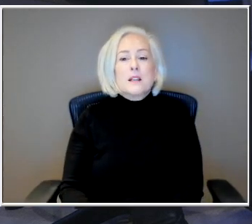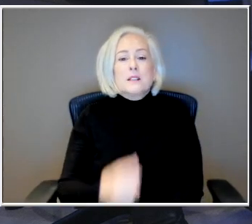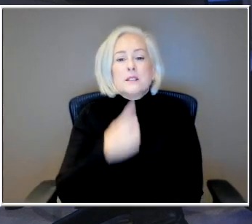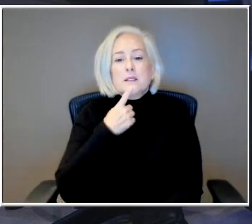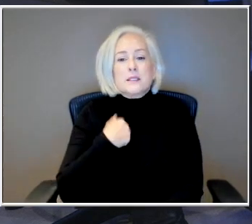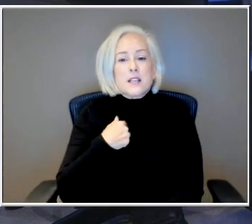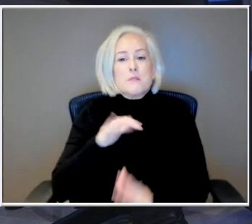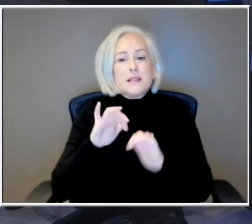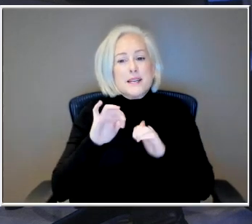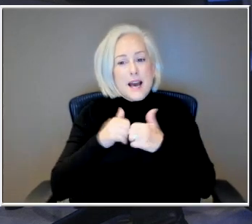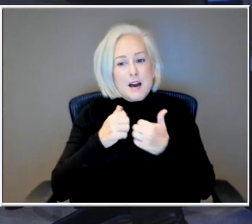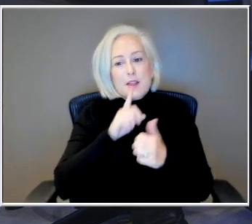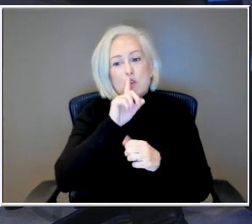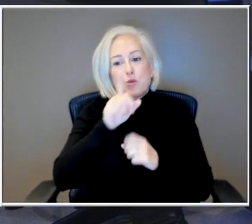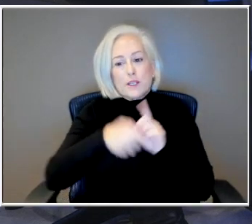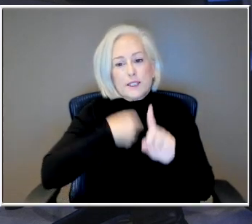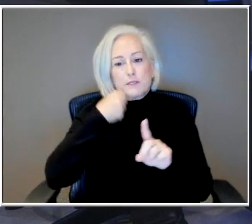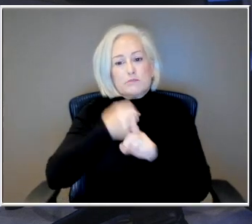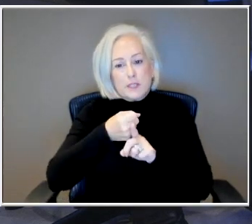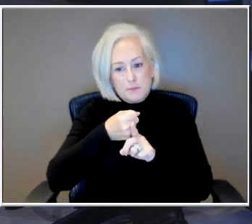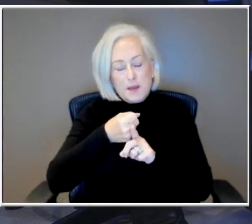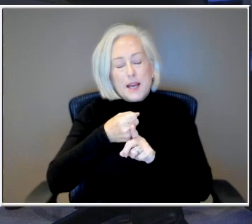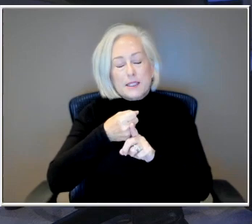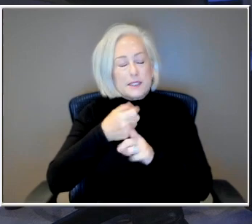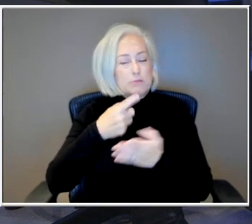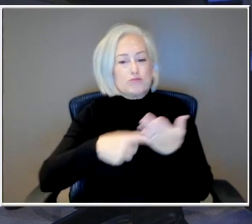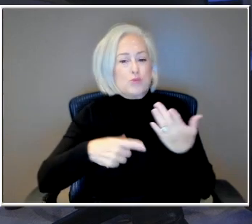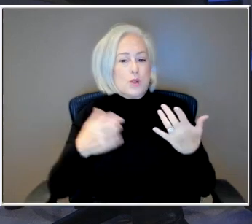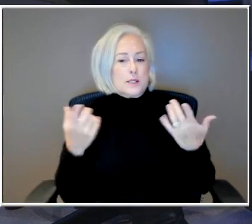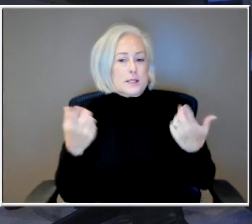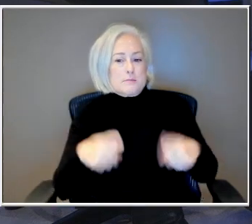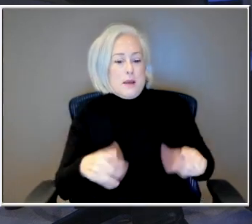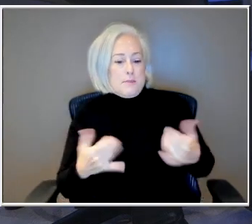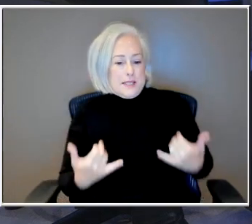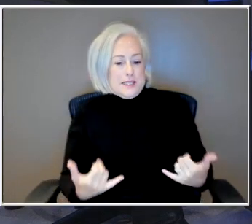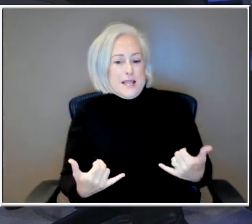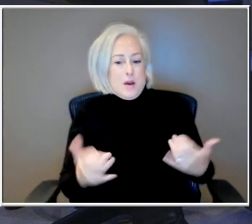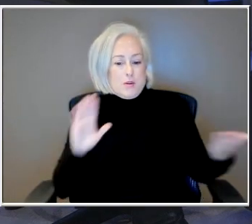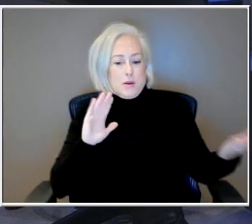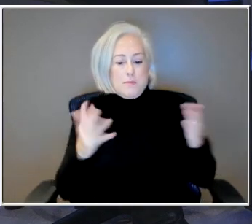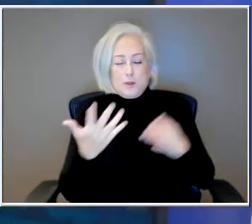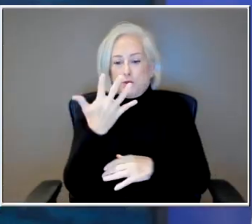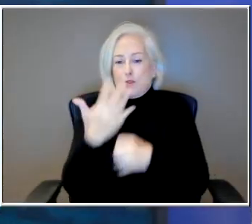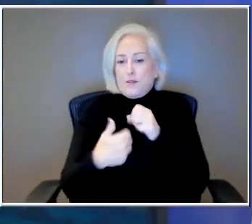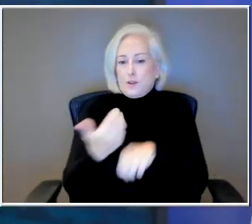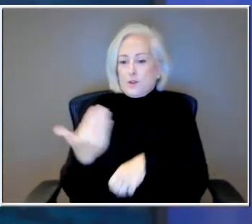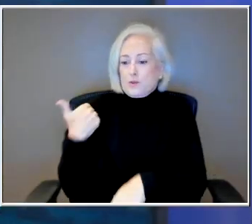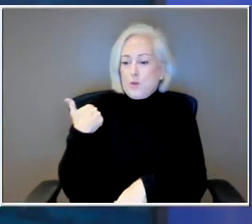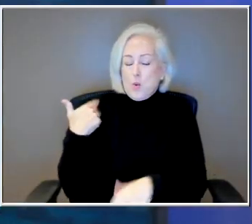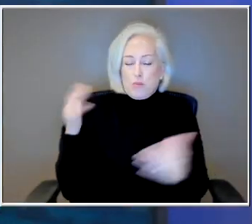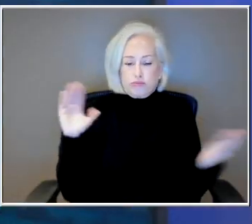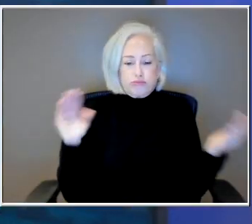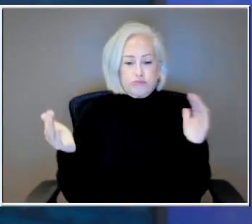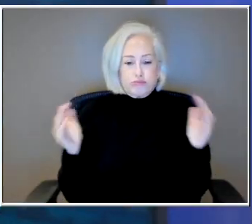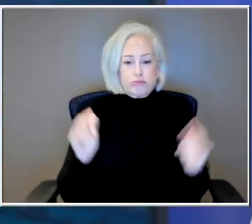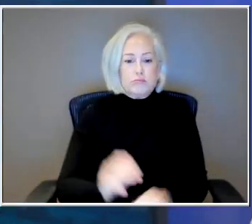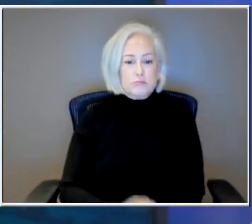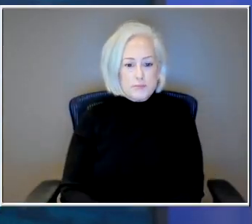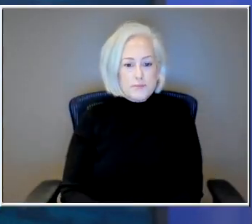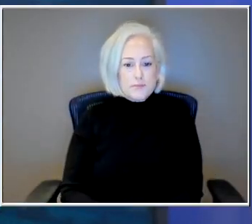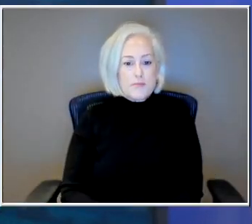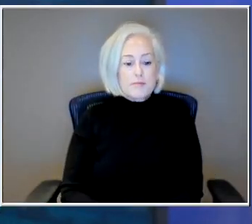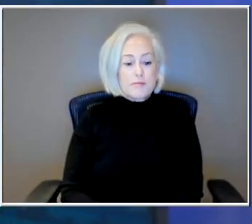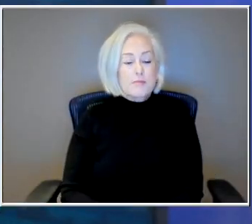been an impact and kind of where we stand today from maybe where we were 5 years ago. Well, it's just population-based. The